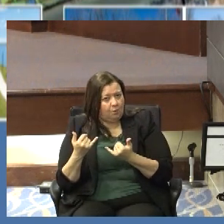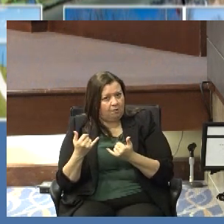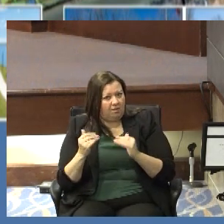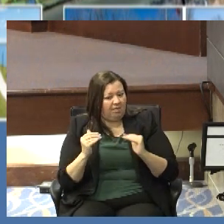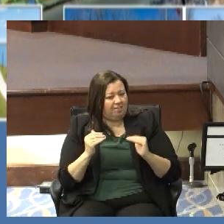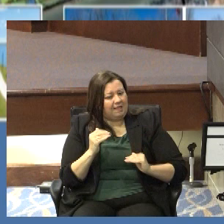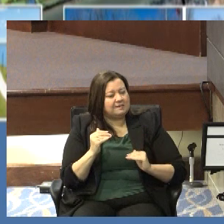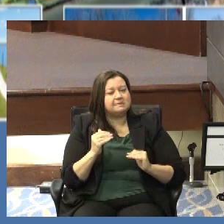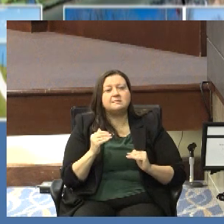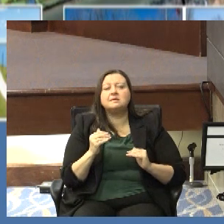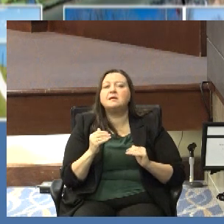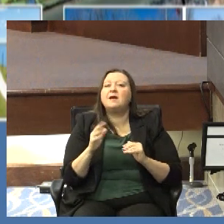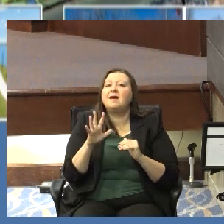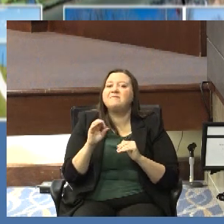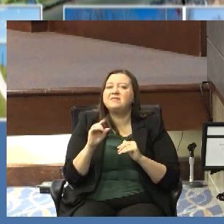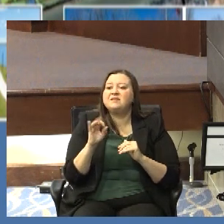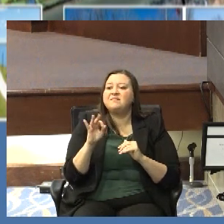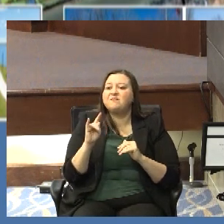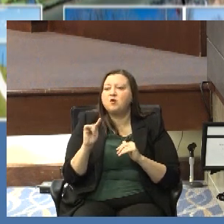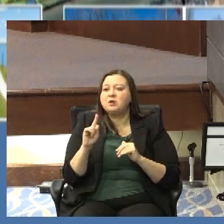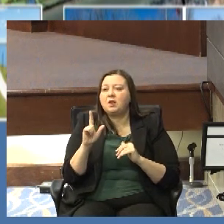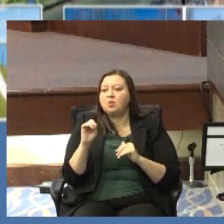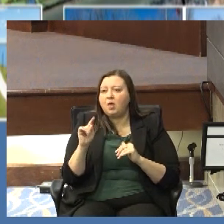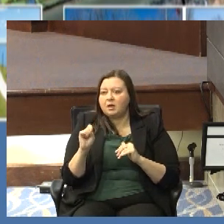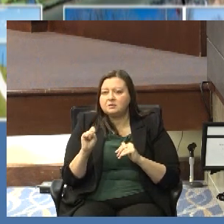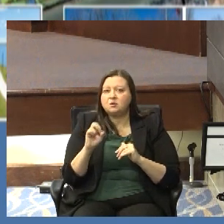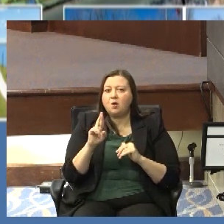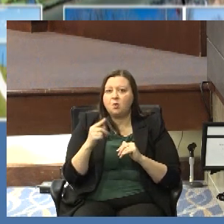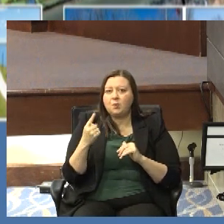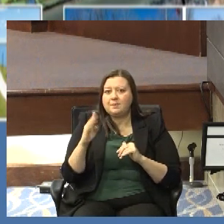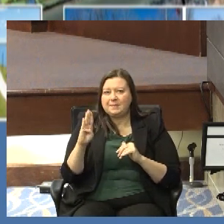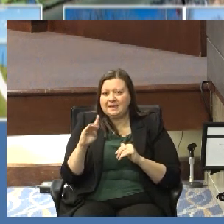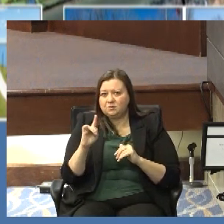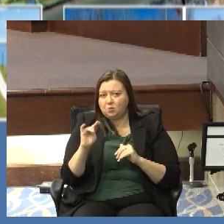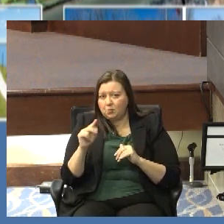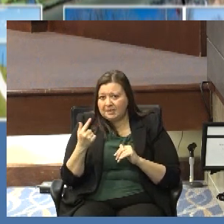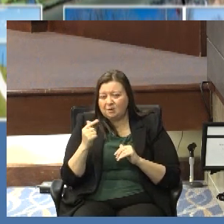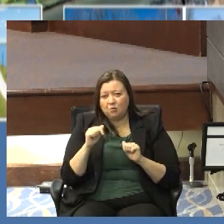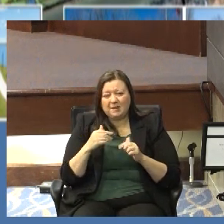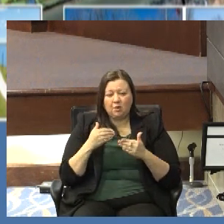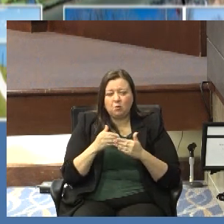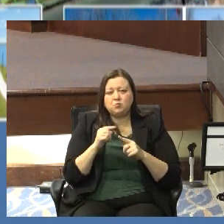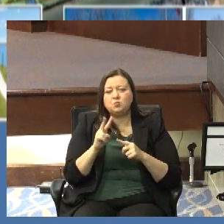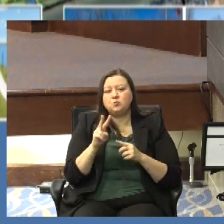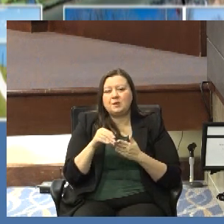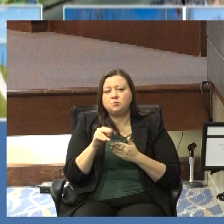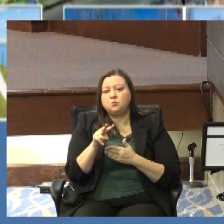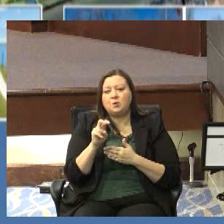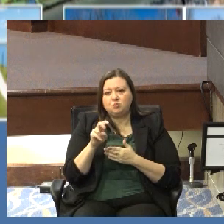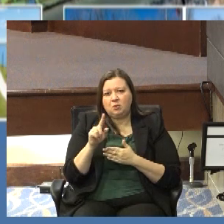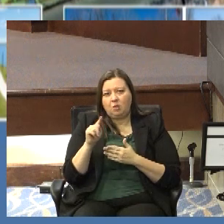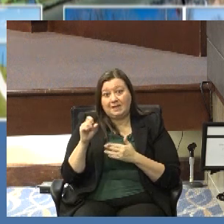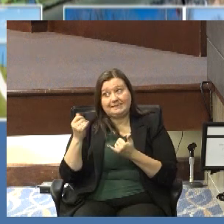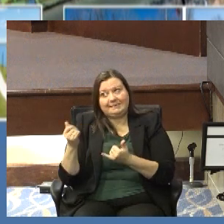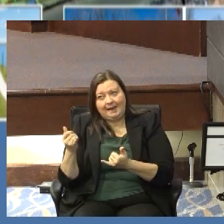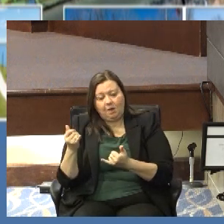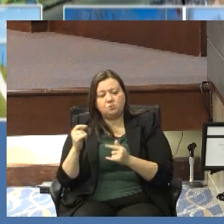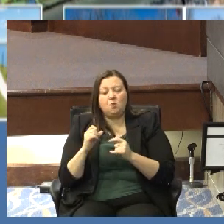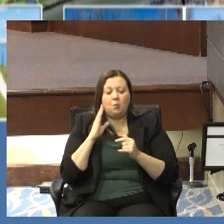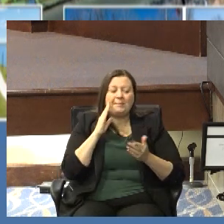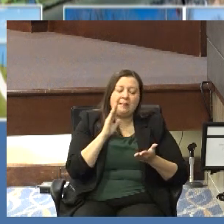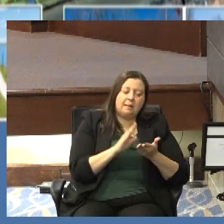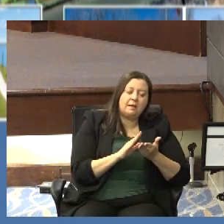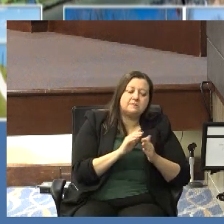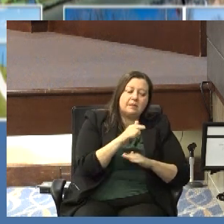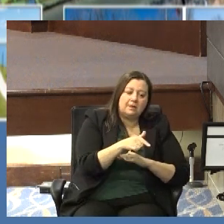zoning, 50-foot lots that are allowed in the R1B zoning, you could get up to close to 2,200 lots. And a